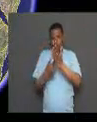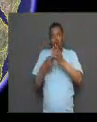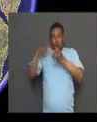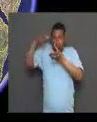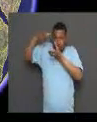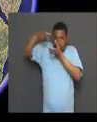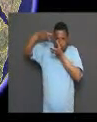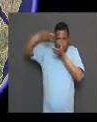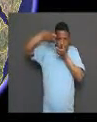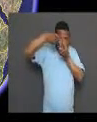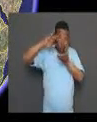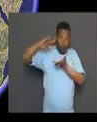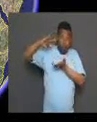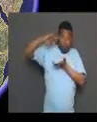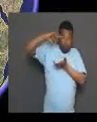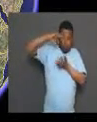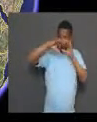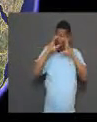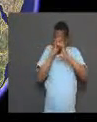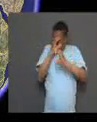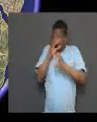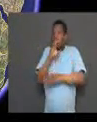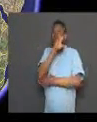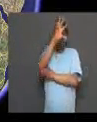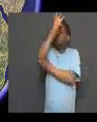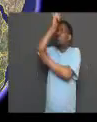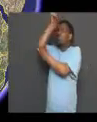airplanes and even orbital satellites.